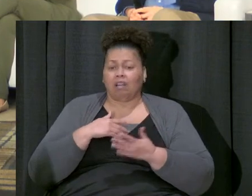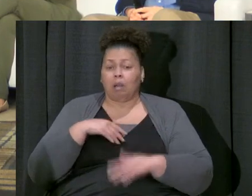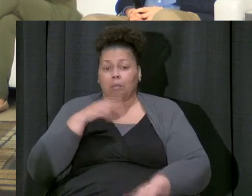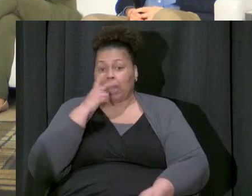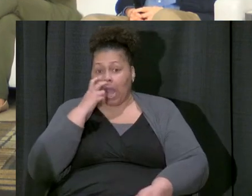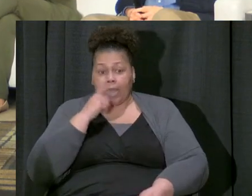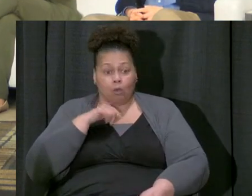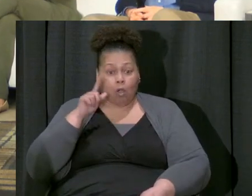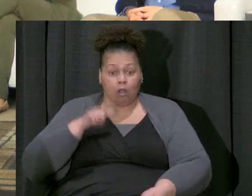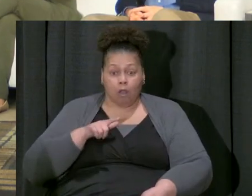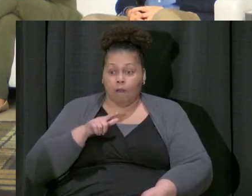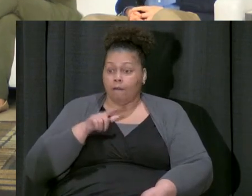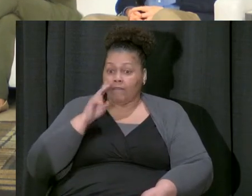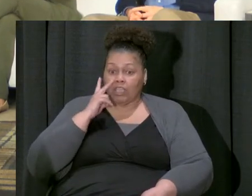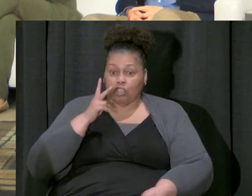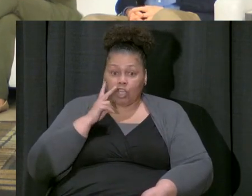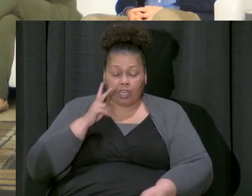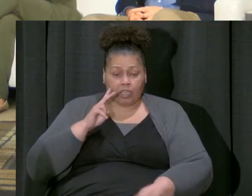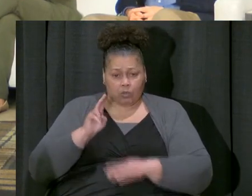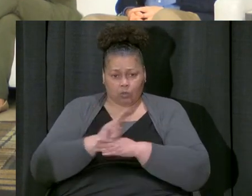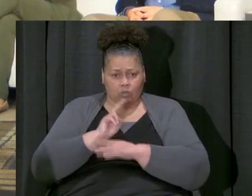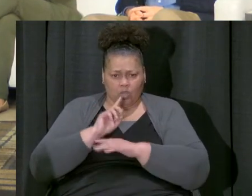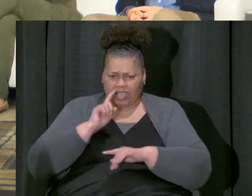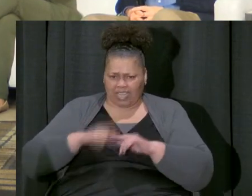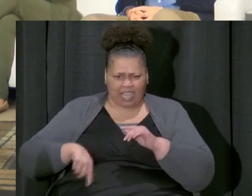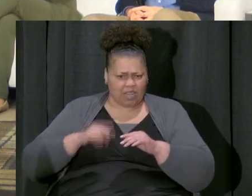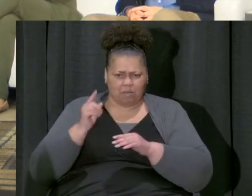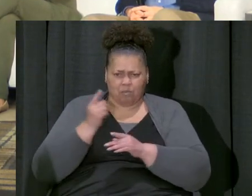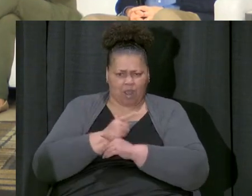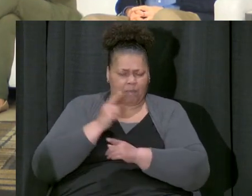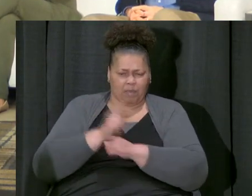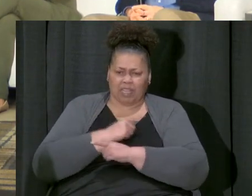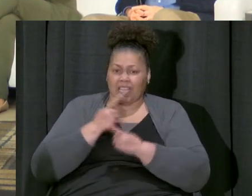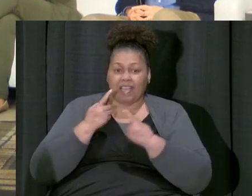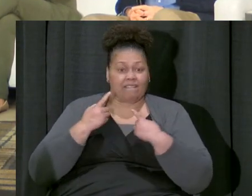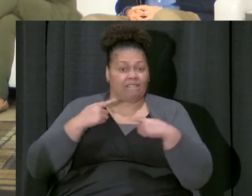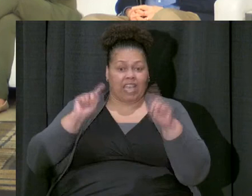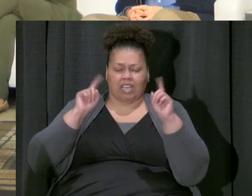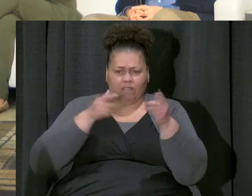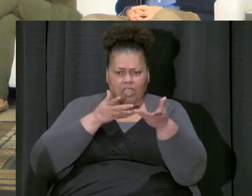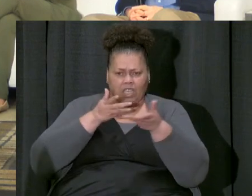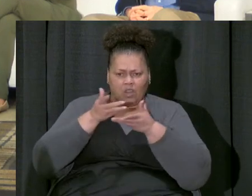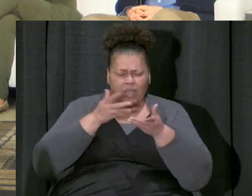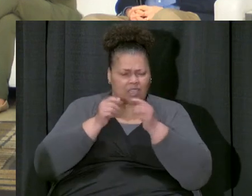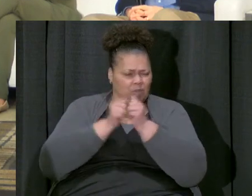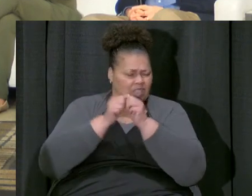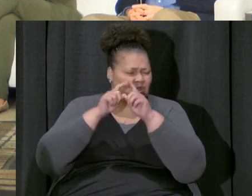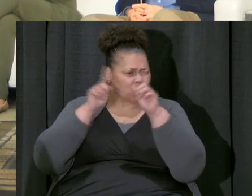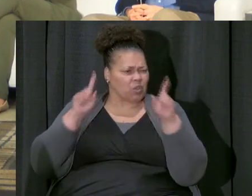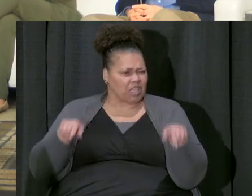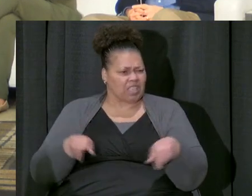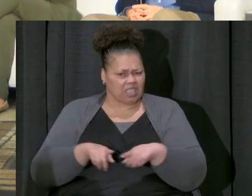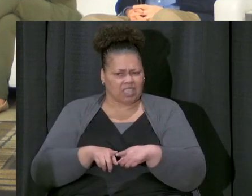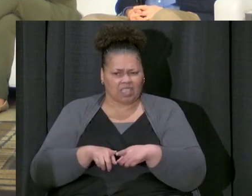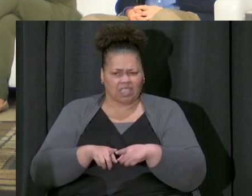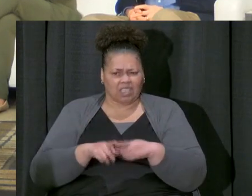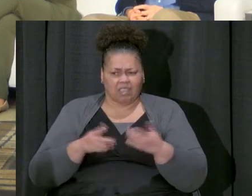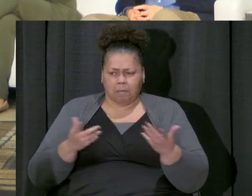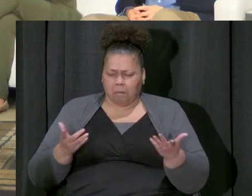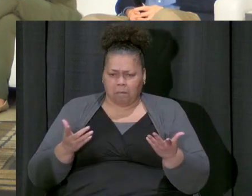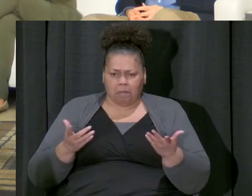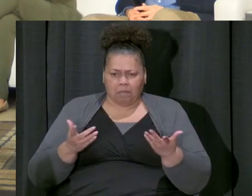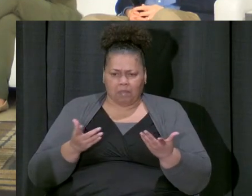user can properly and most effectively interact with, and Crystal says this is part of the